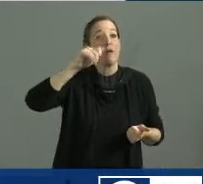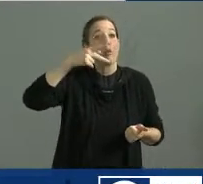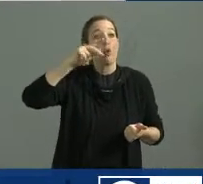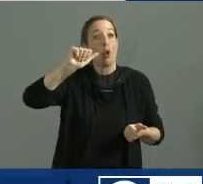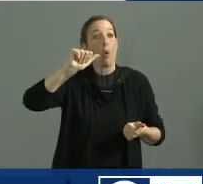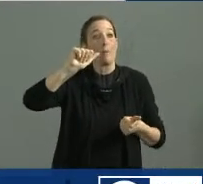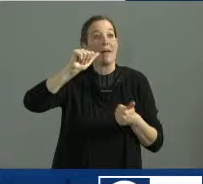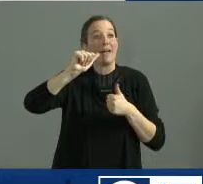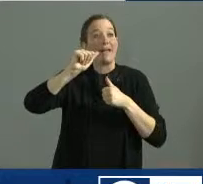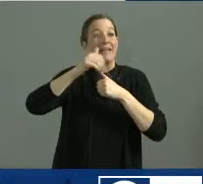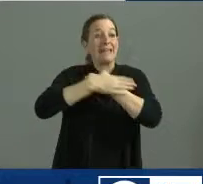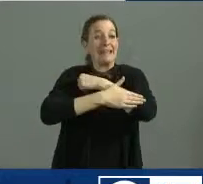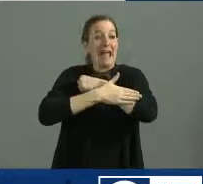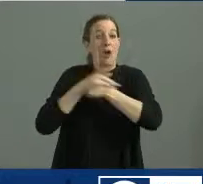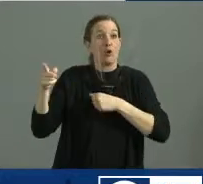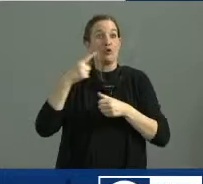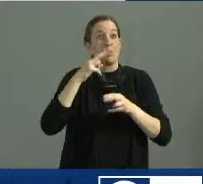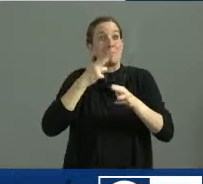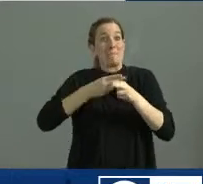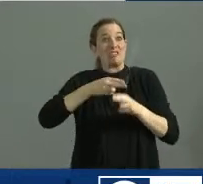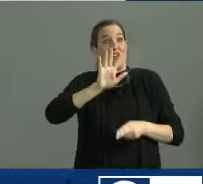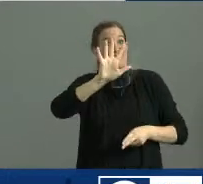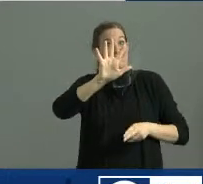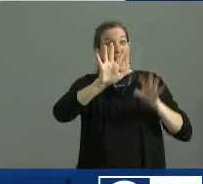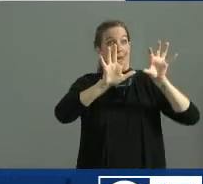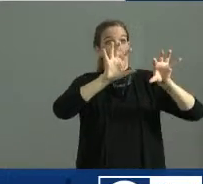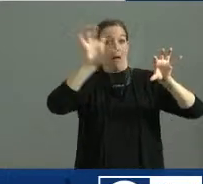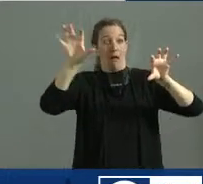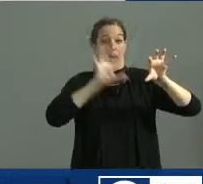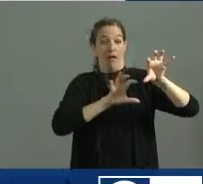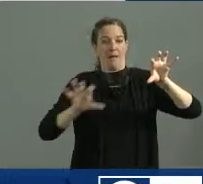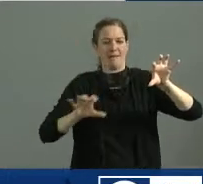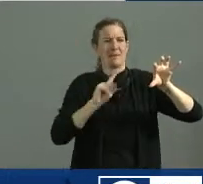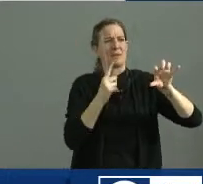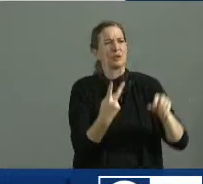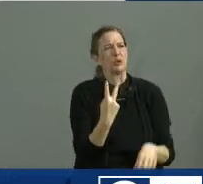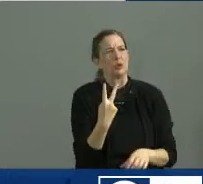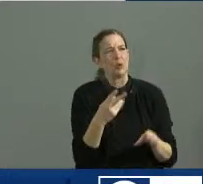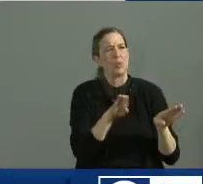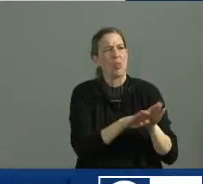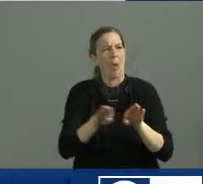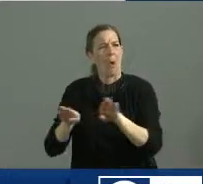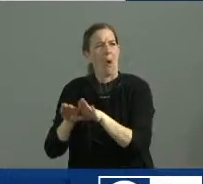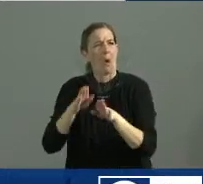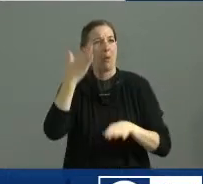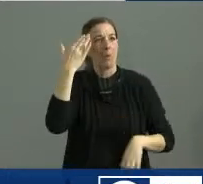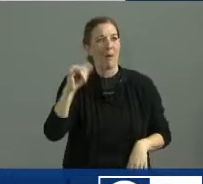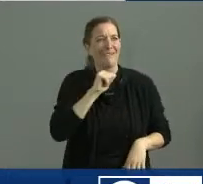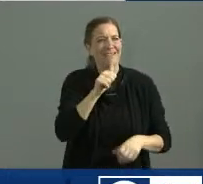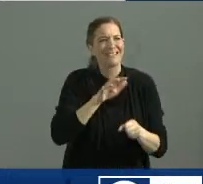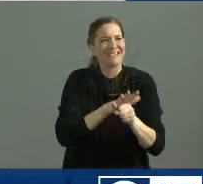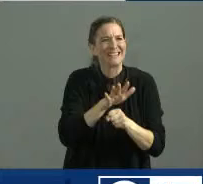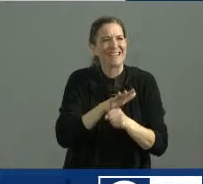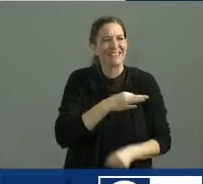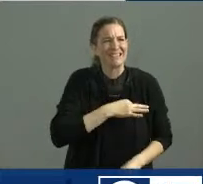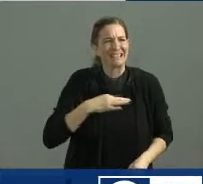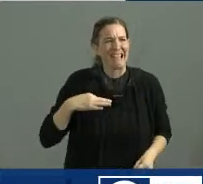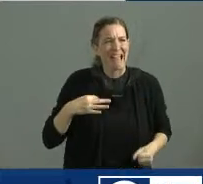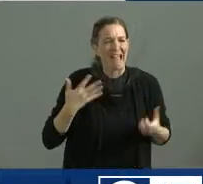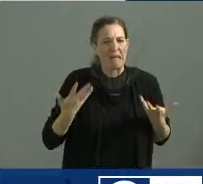right? So, you know, what are some of the challenges you think that we're facing right now, and how